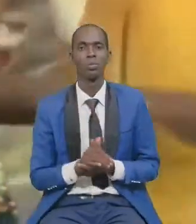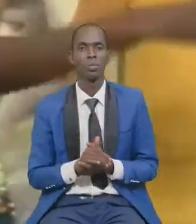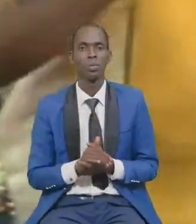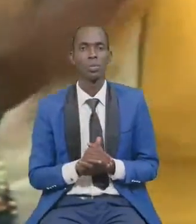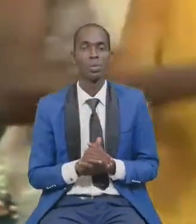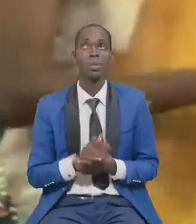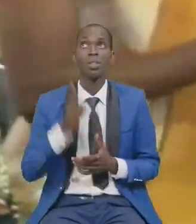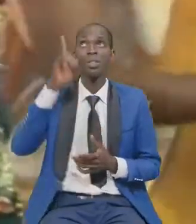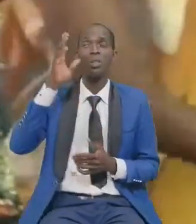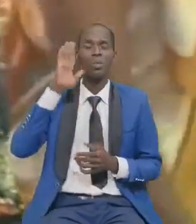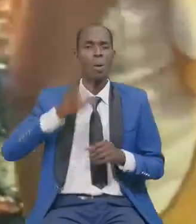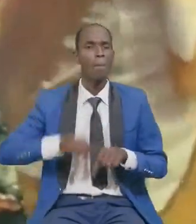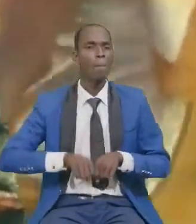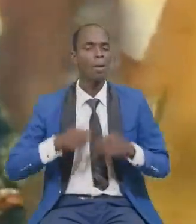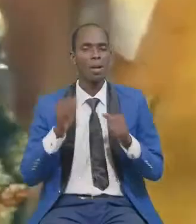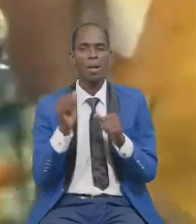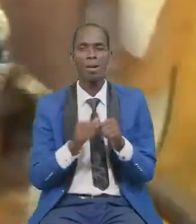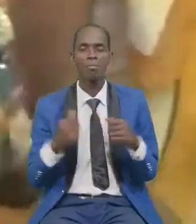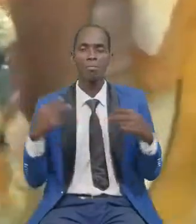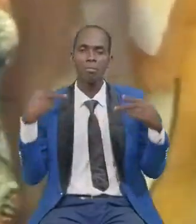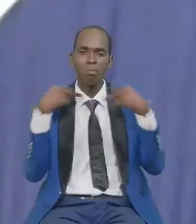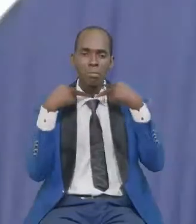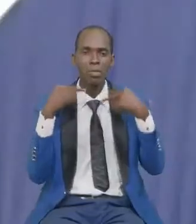He'll break every yoke in your life.